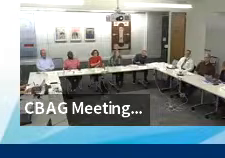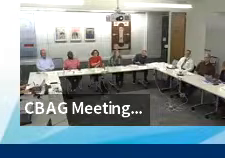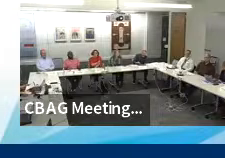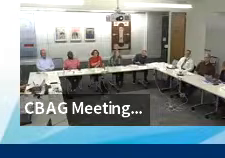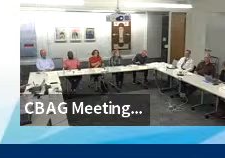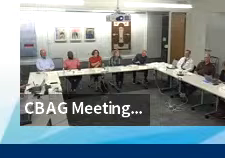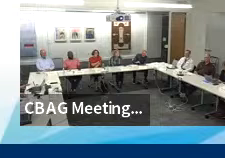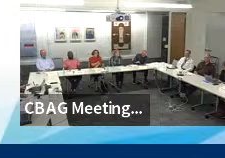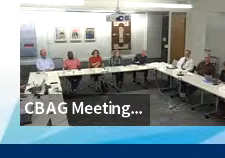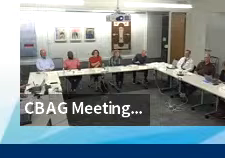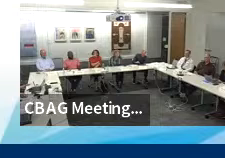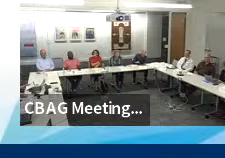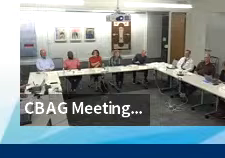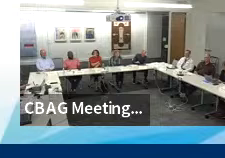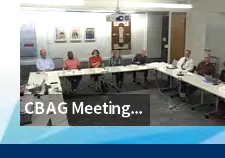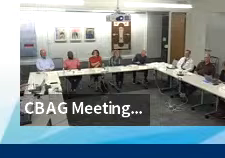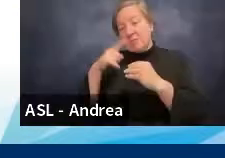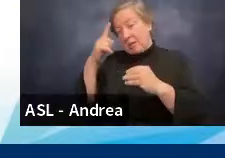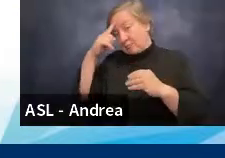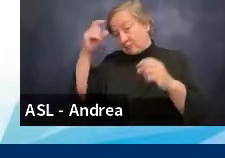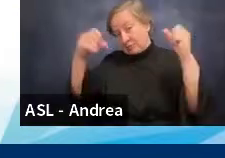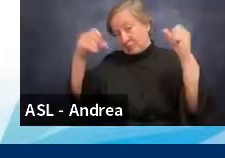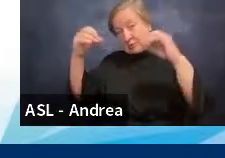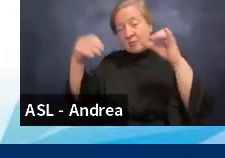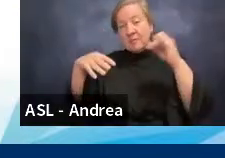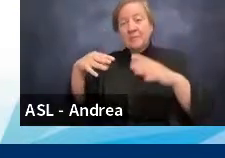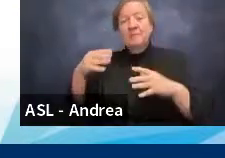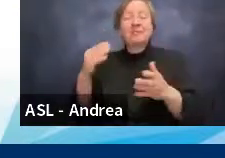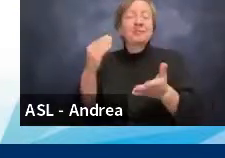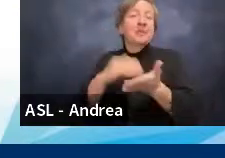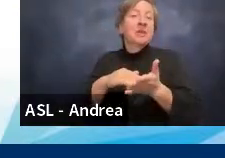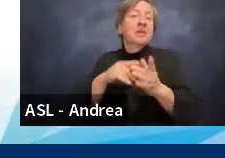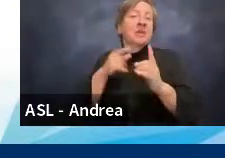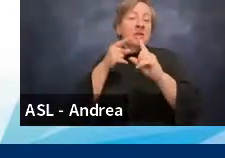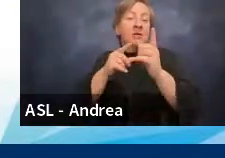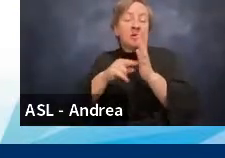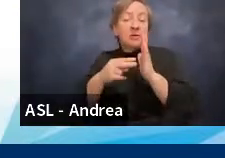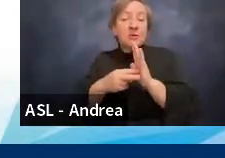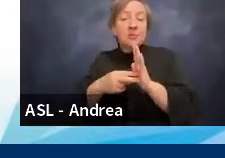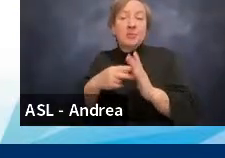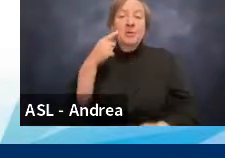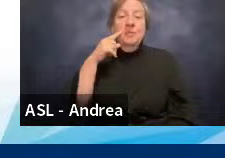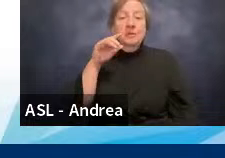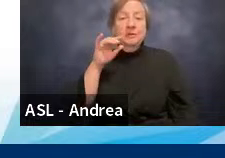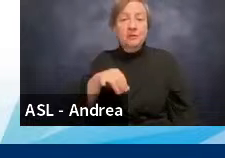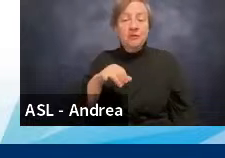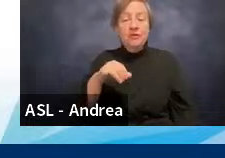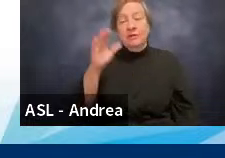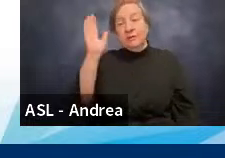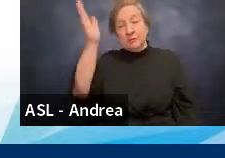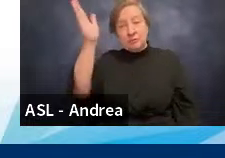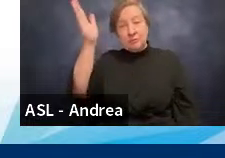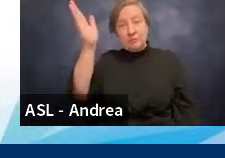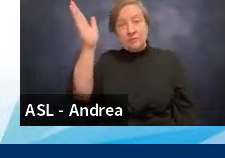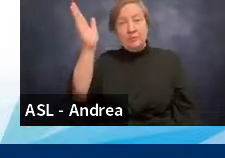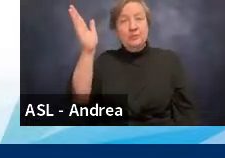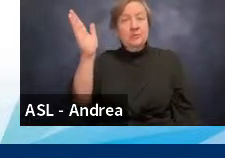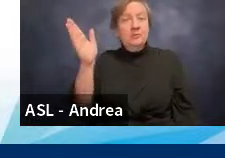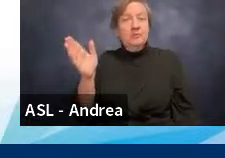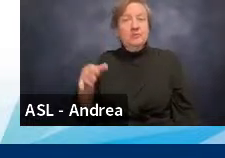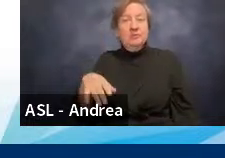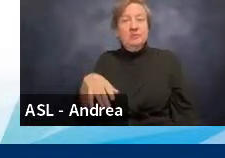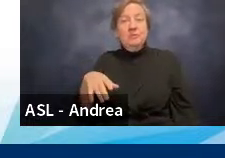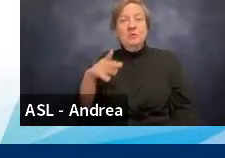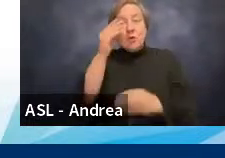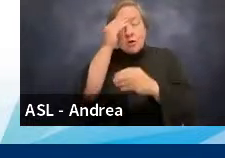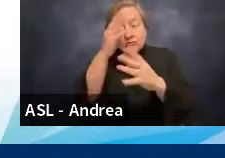and then we're going to get into some brainstorming. Again, the purpose of this these presentations or to sort of inform